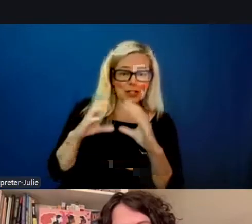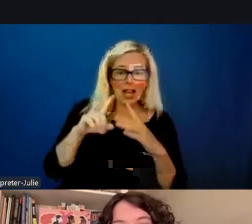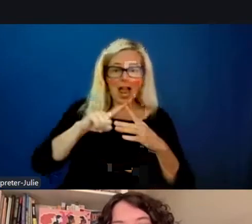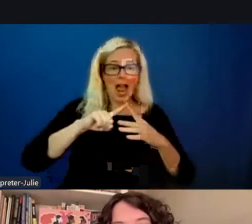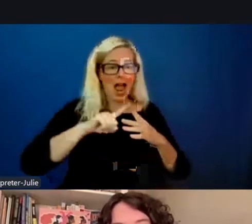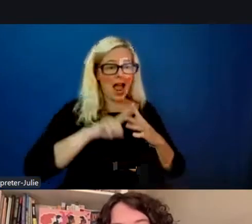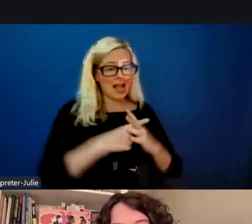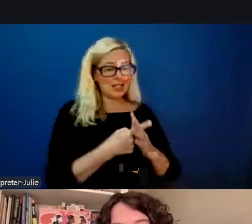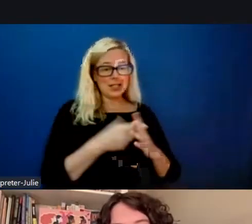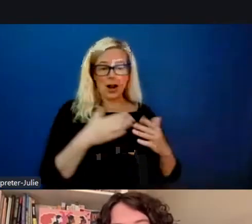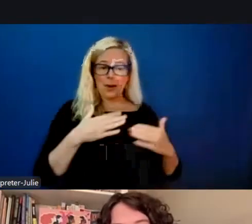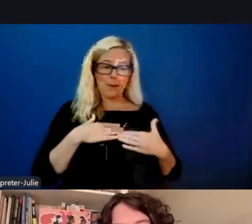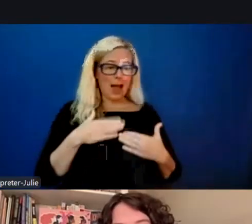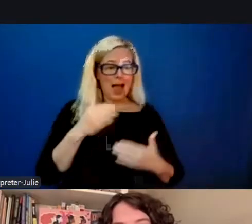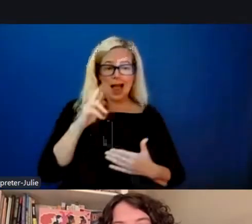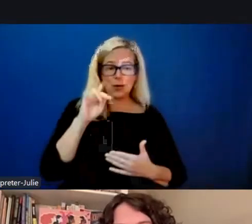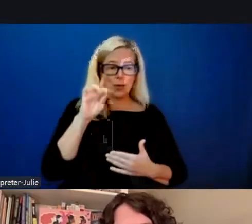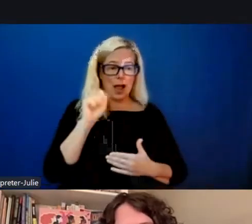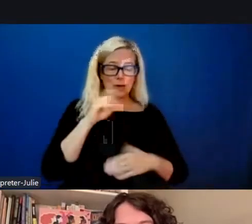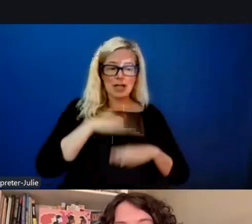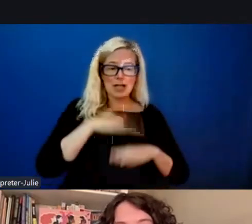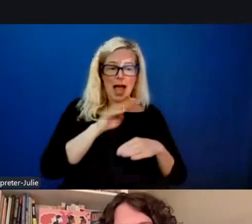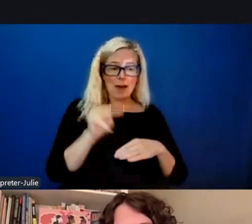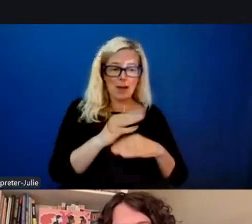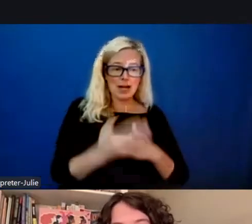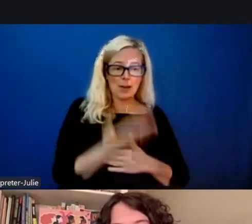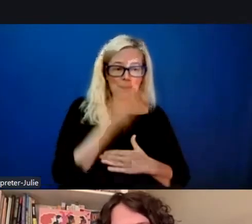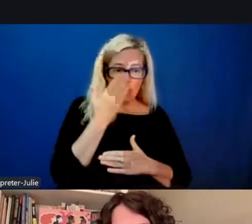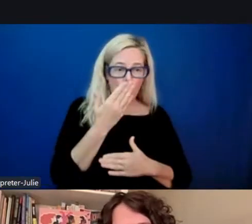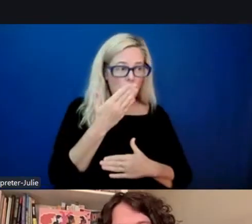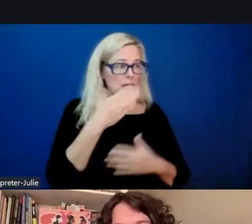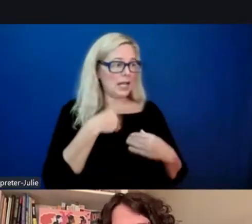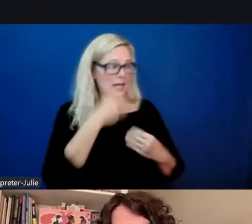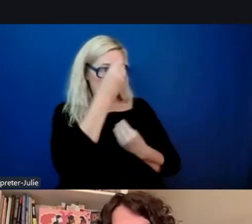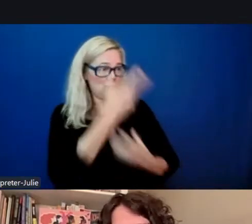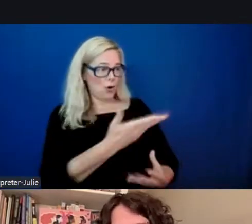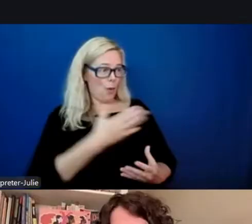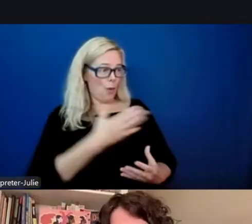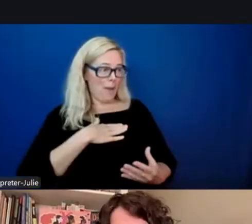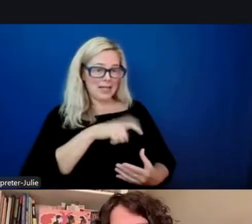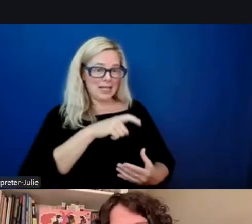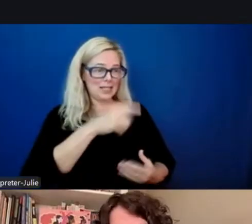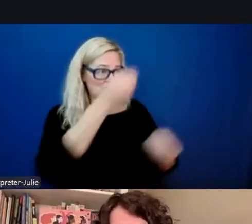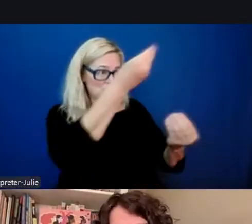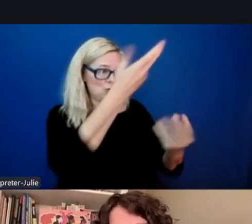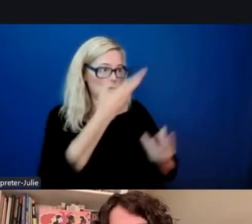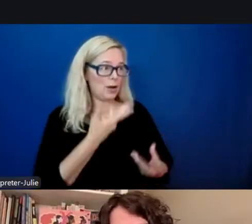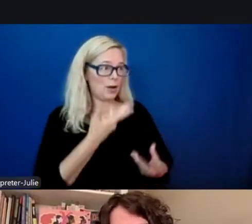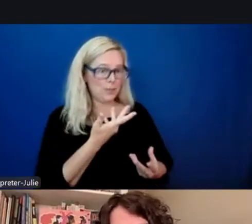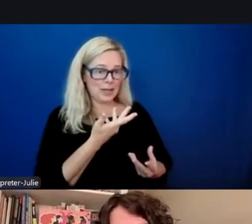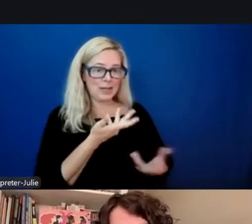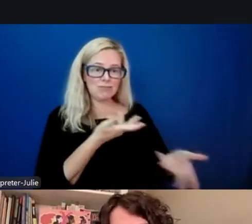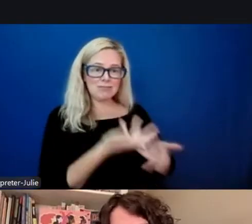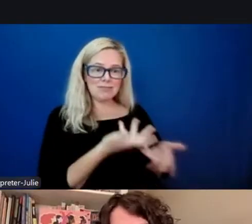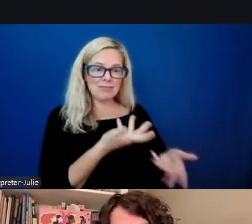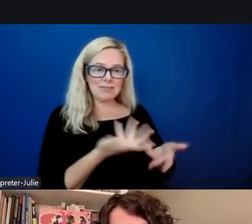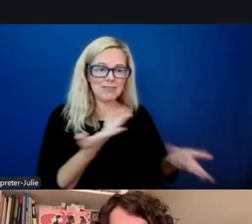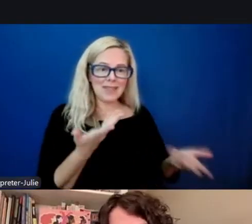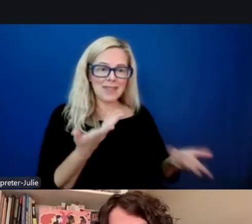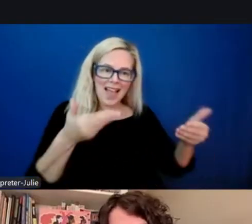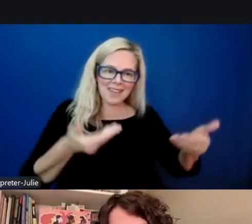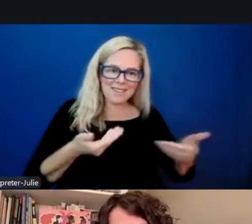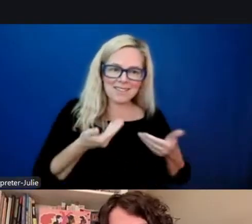on a Monday morning, like, please, these are my needs, share me yours. And if there's something that we need to have a conversation with, I invite